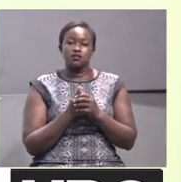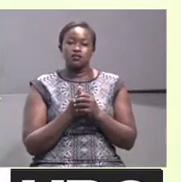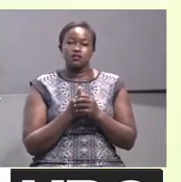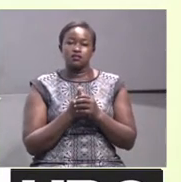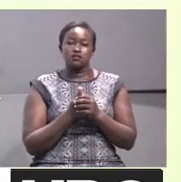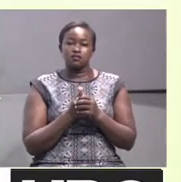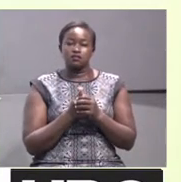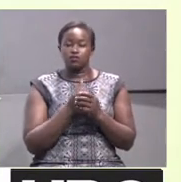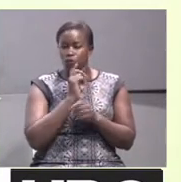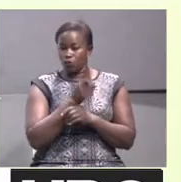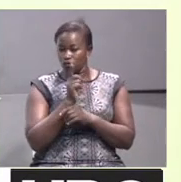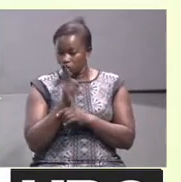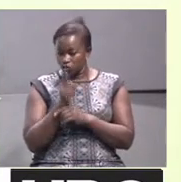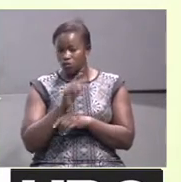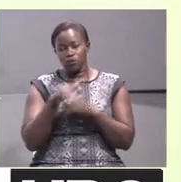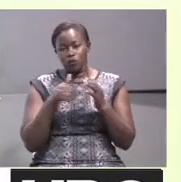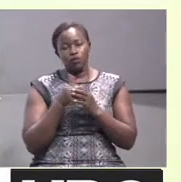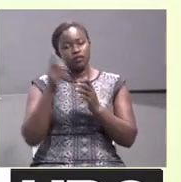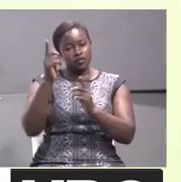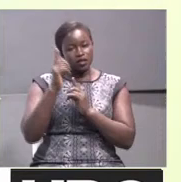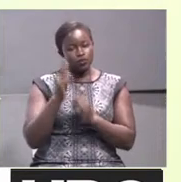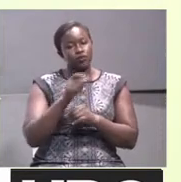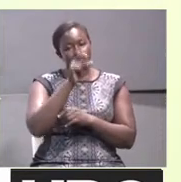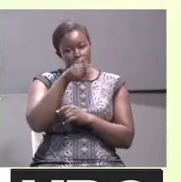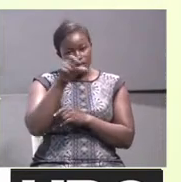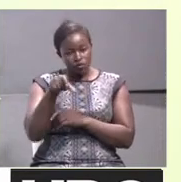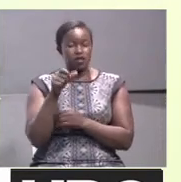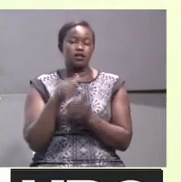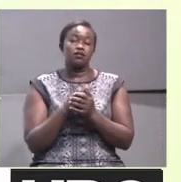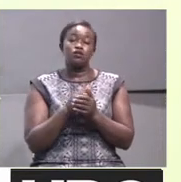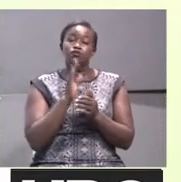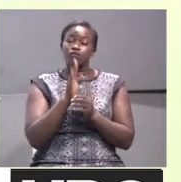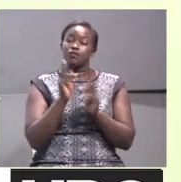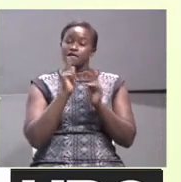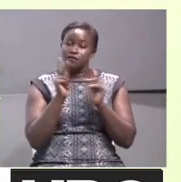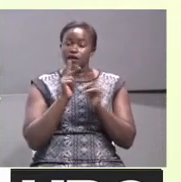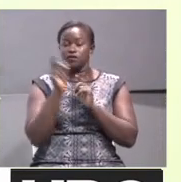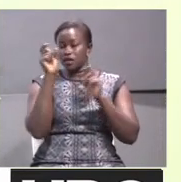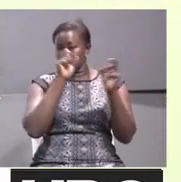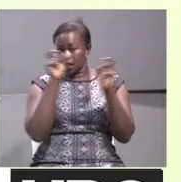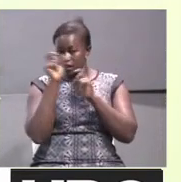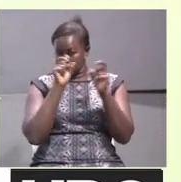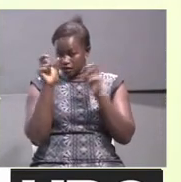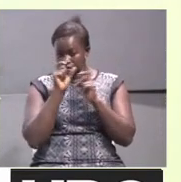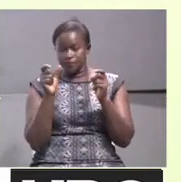security personnel to be very alert, and